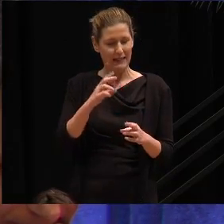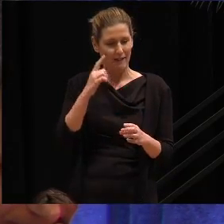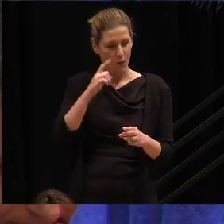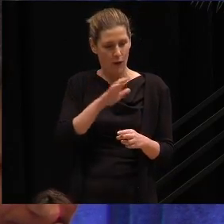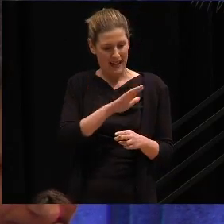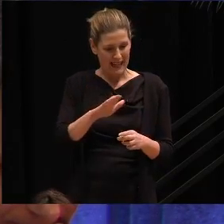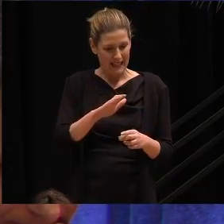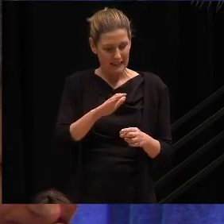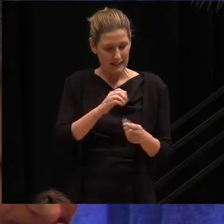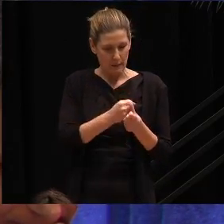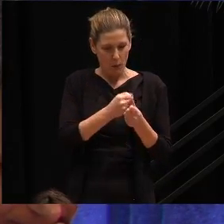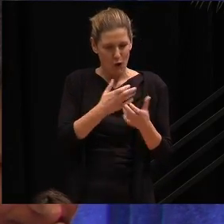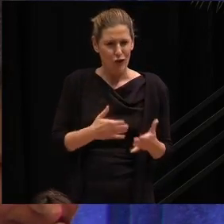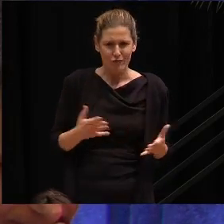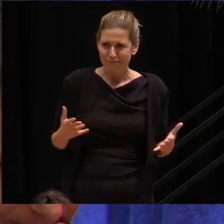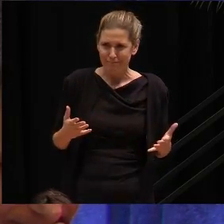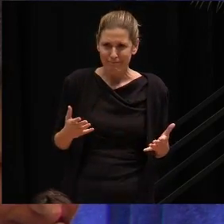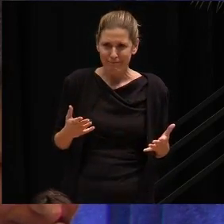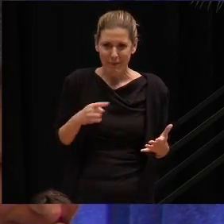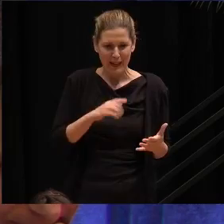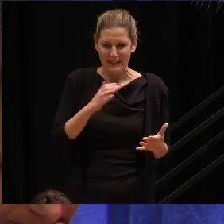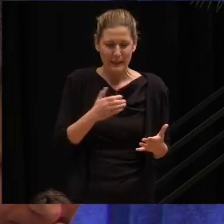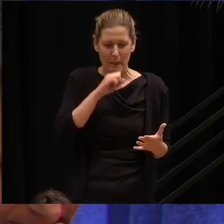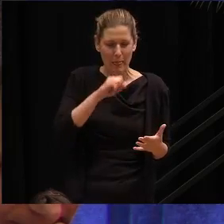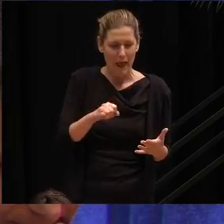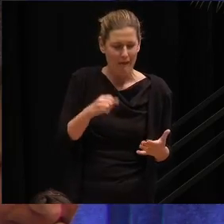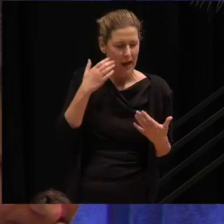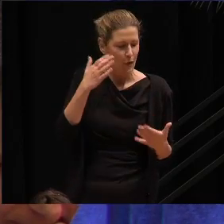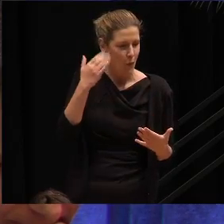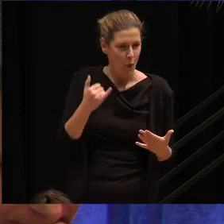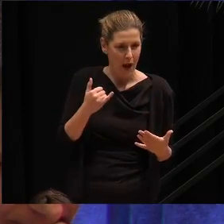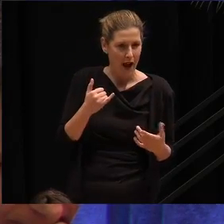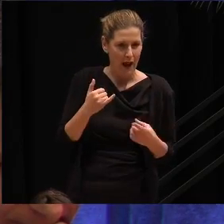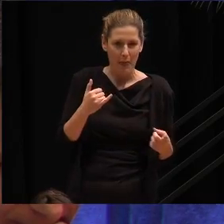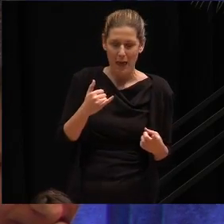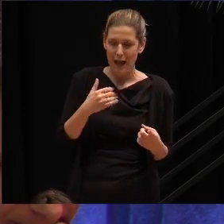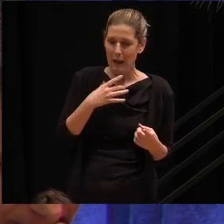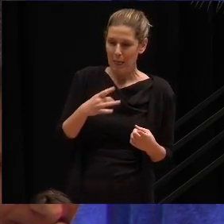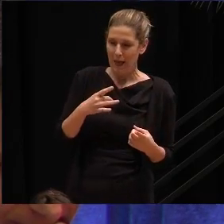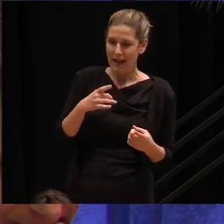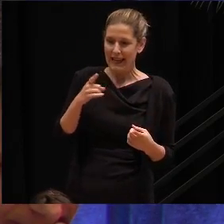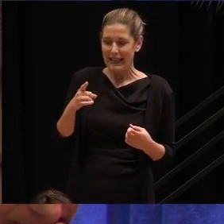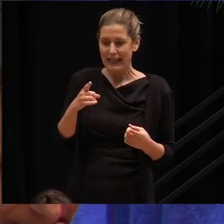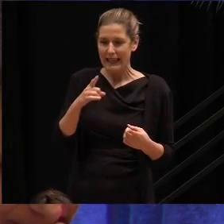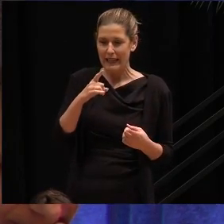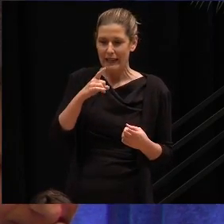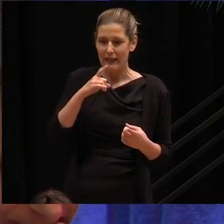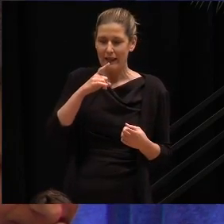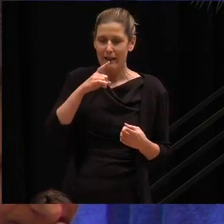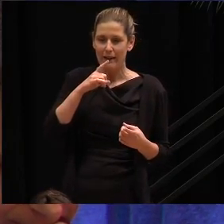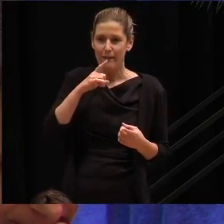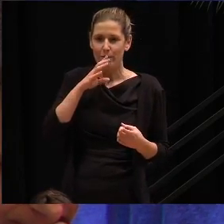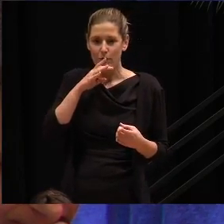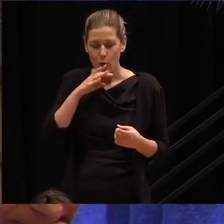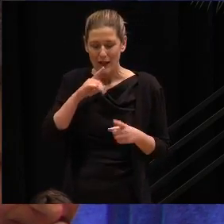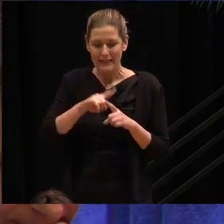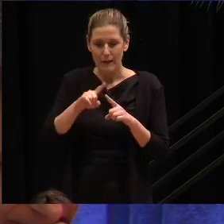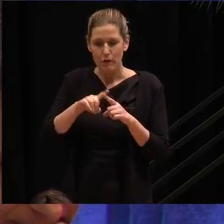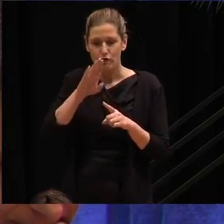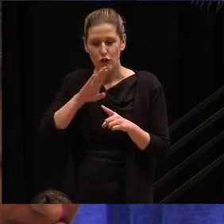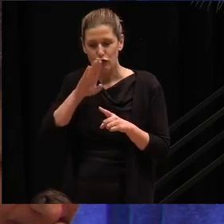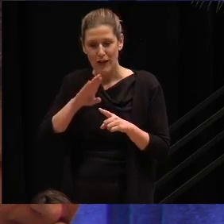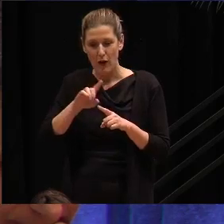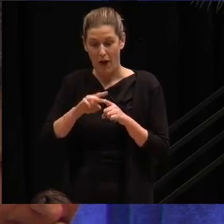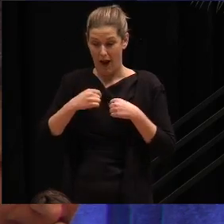love. Maybe it's this natural way of speaking. Maybe it's, he's voicing frustrations in a way that I personally find offensive, but that